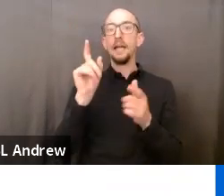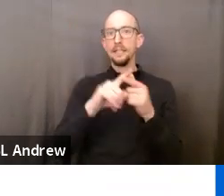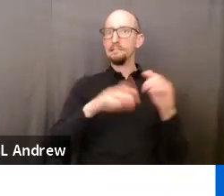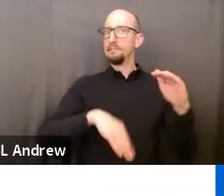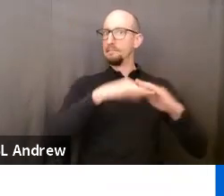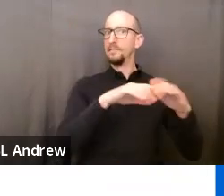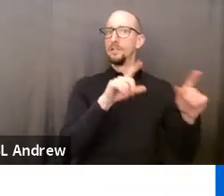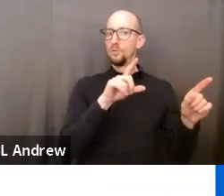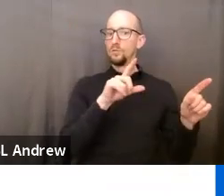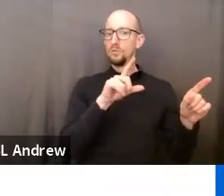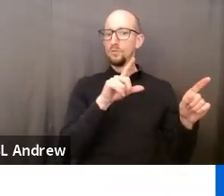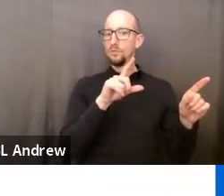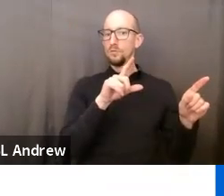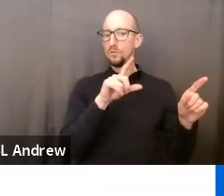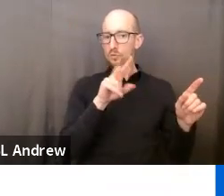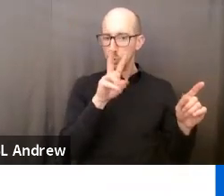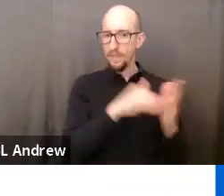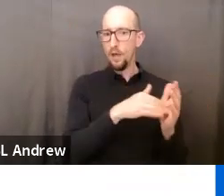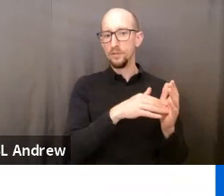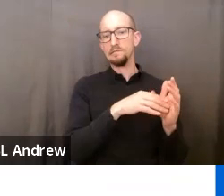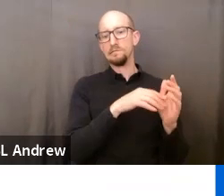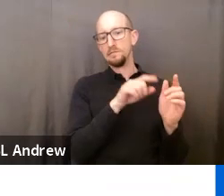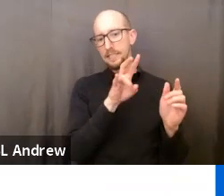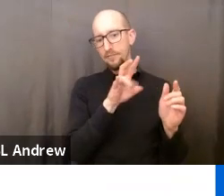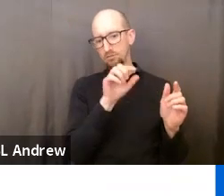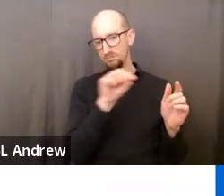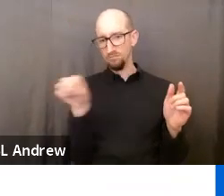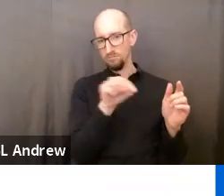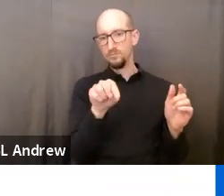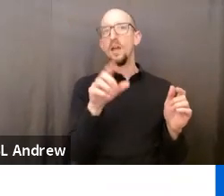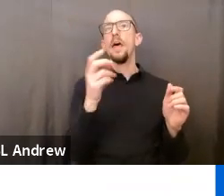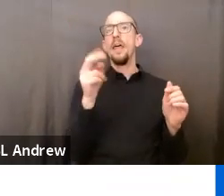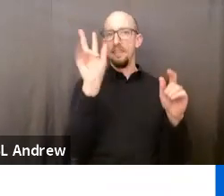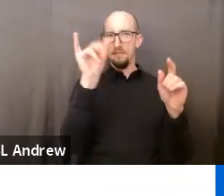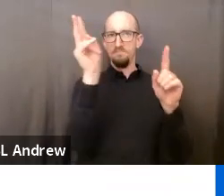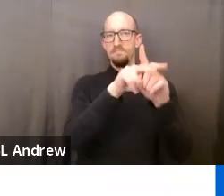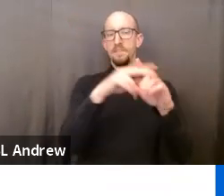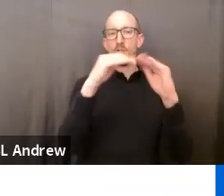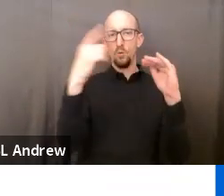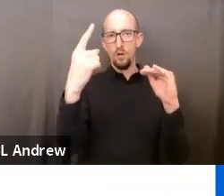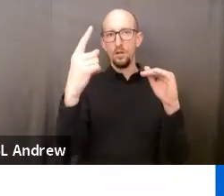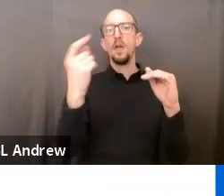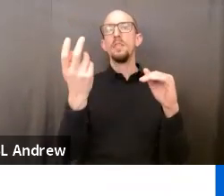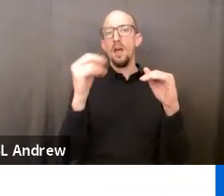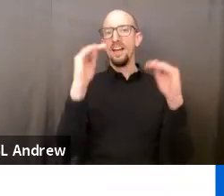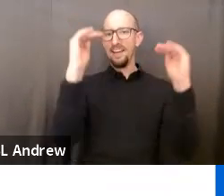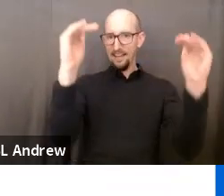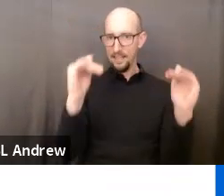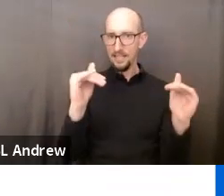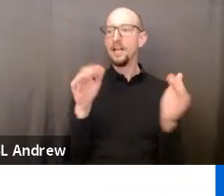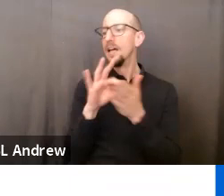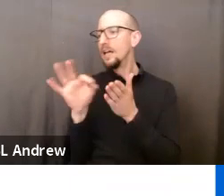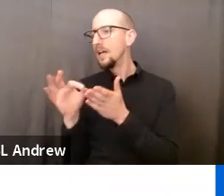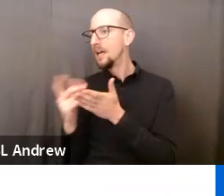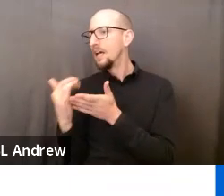to tier 1. And then I move on to assign until I hit that next cutoff.